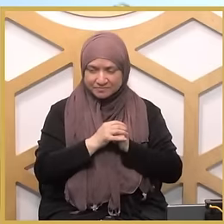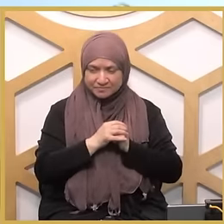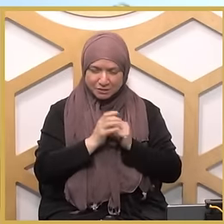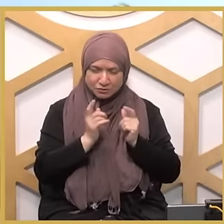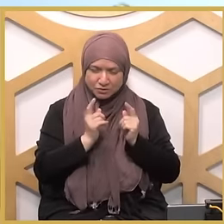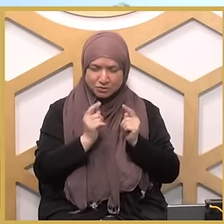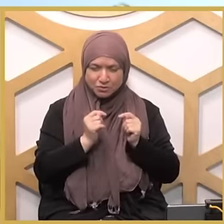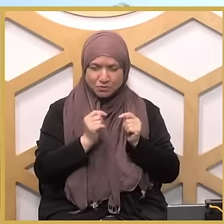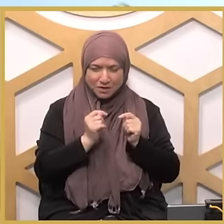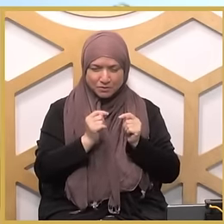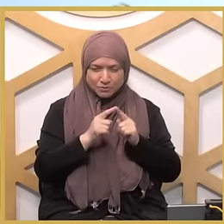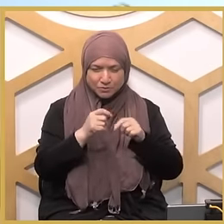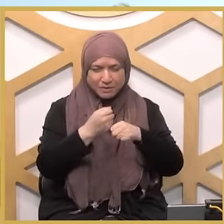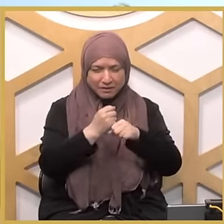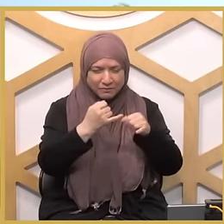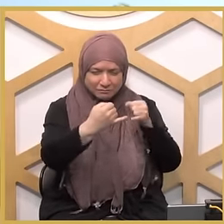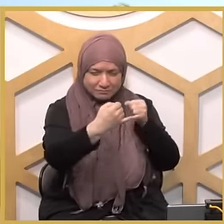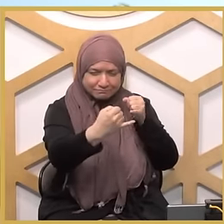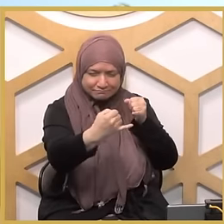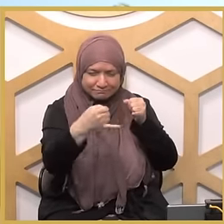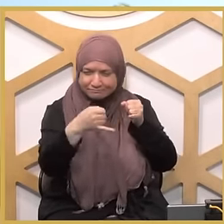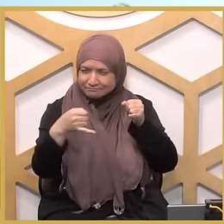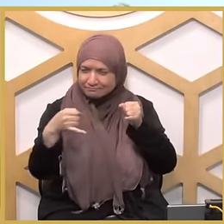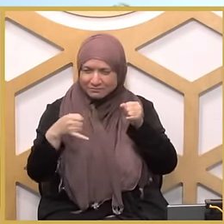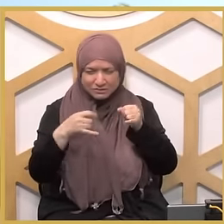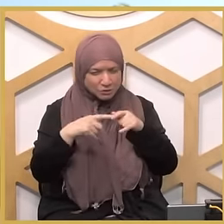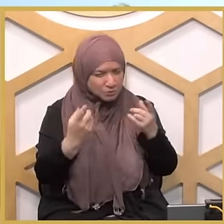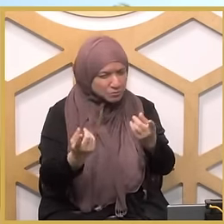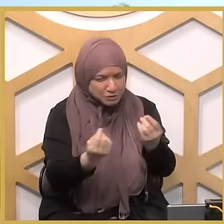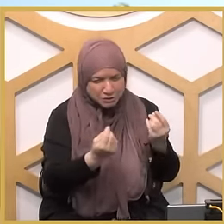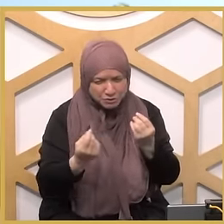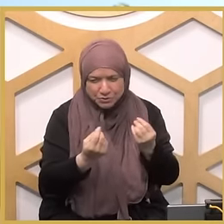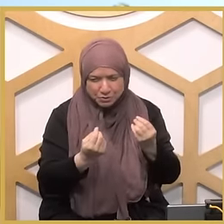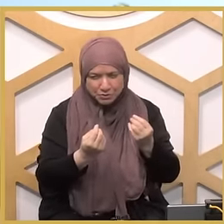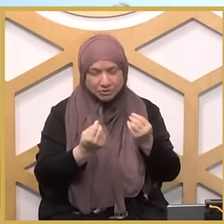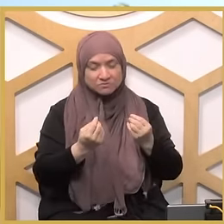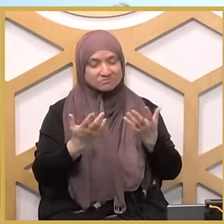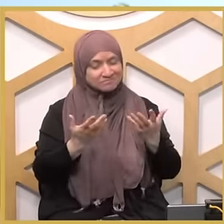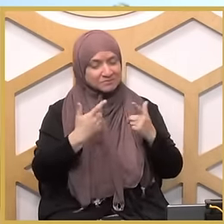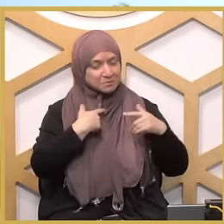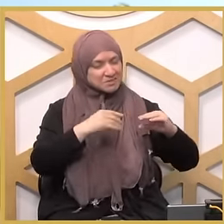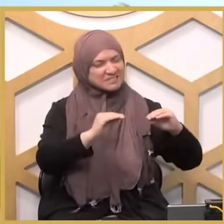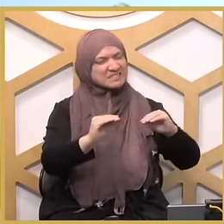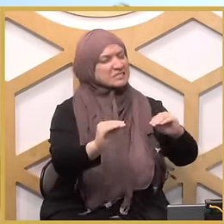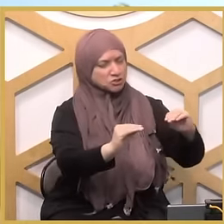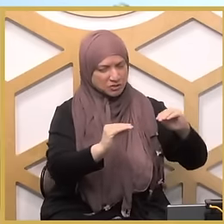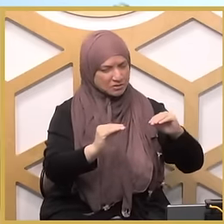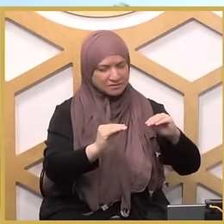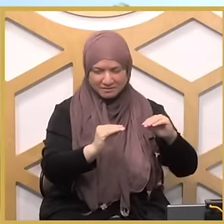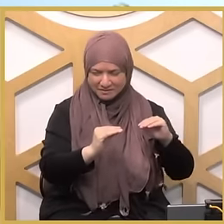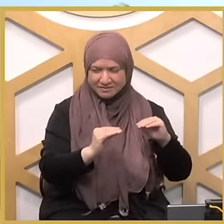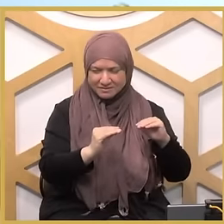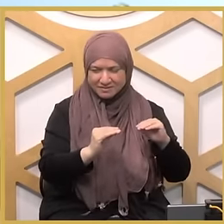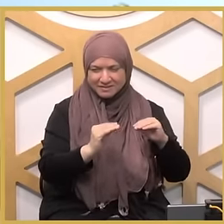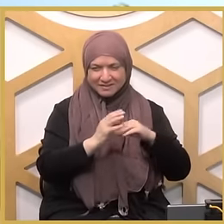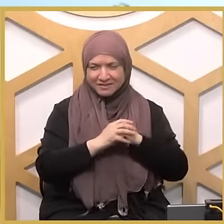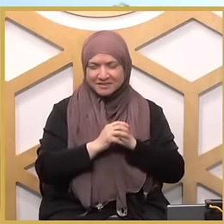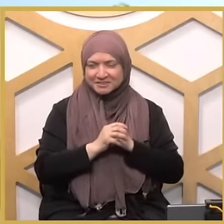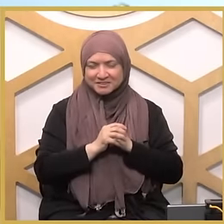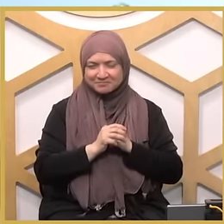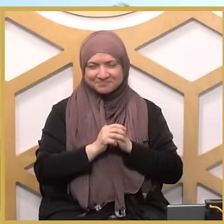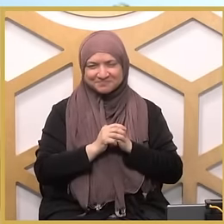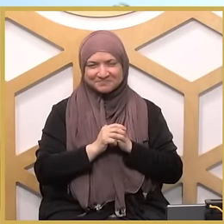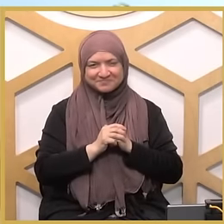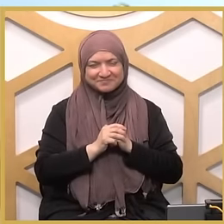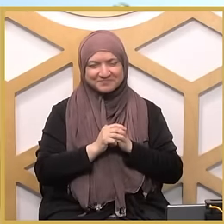these years, or trying to call you back, just says, you know what, just go. It's not out of a lack of love for you, but that can be one of the worst feelings, like, man, I